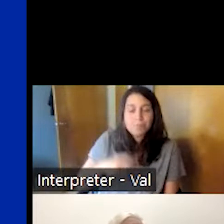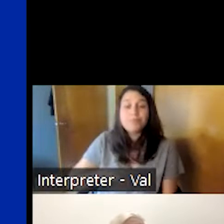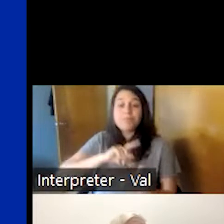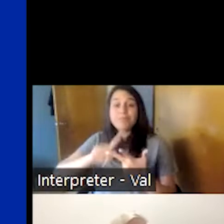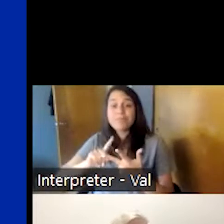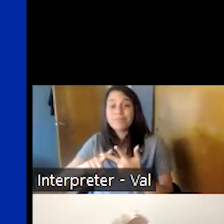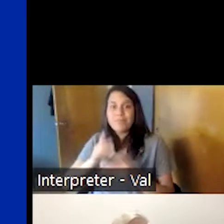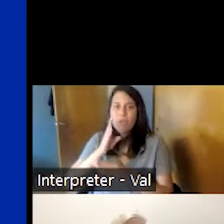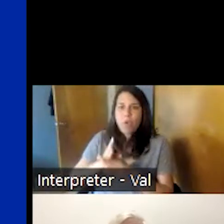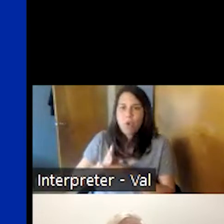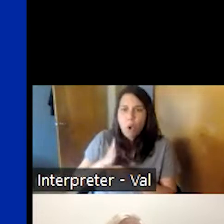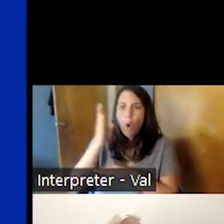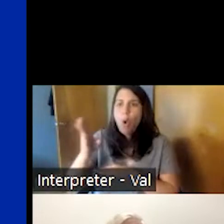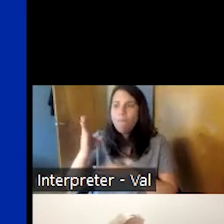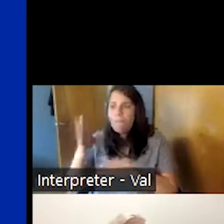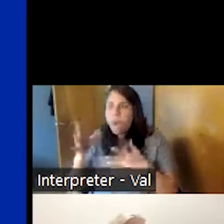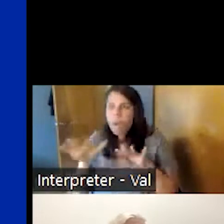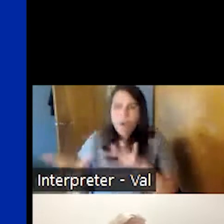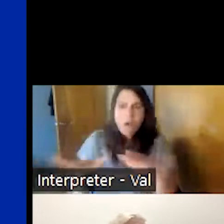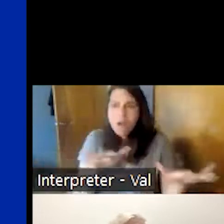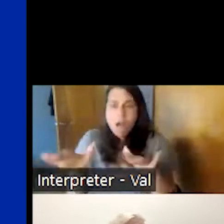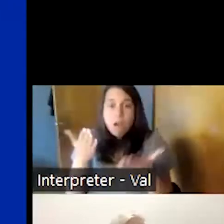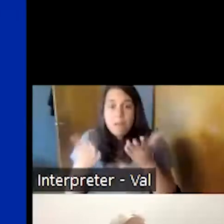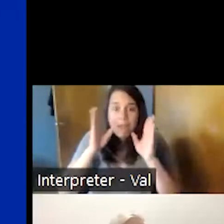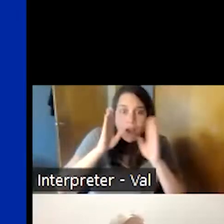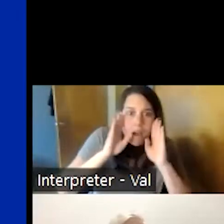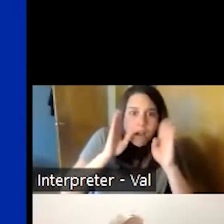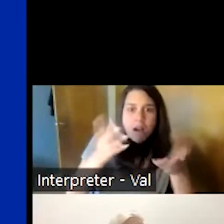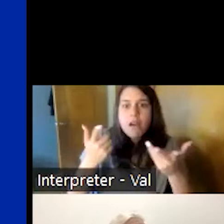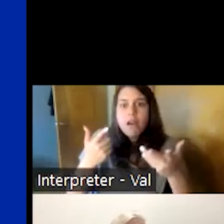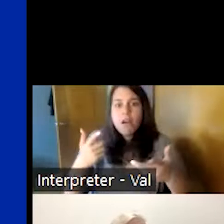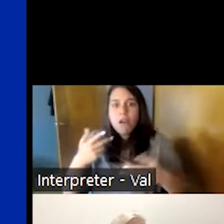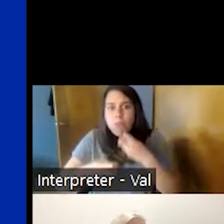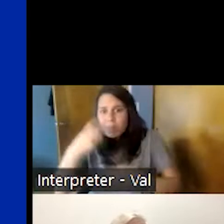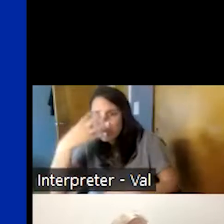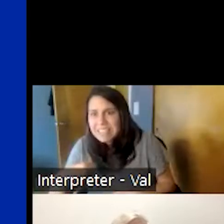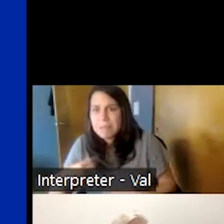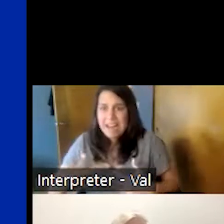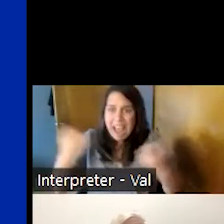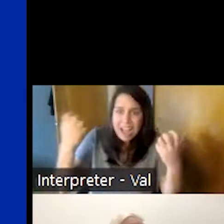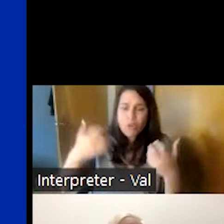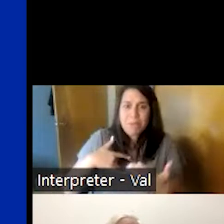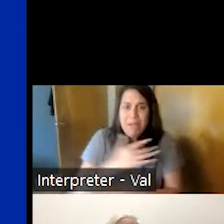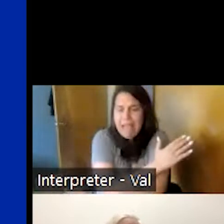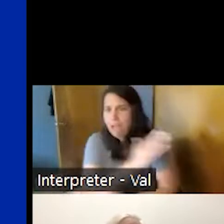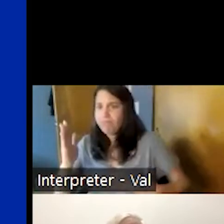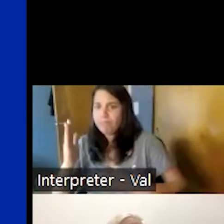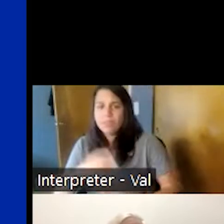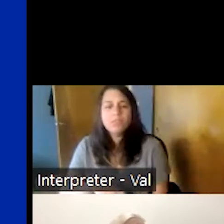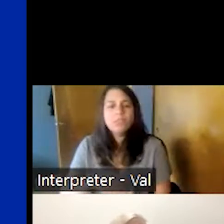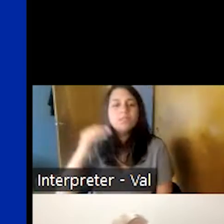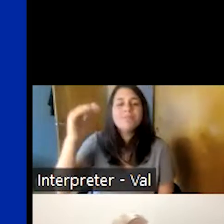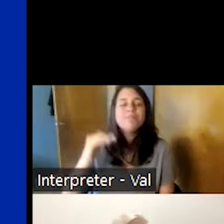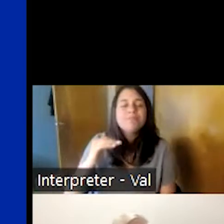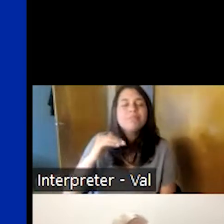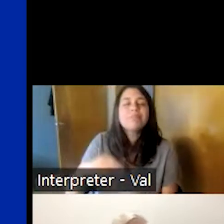by hypervigilance, difficulty sleeping, anger outbursts are common symptoms. And negative alterations in